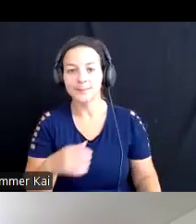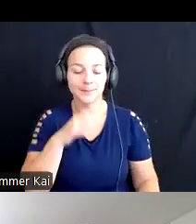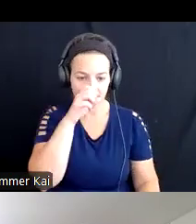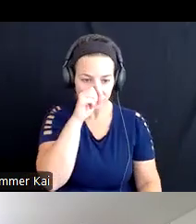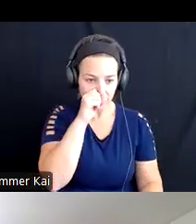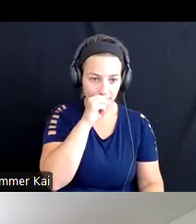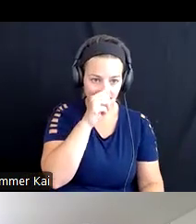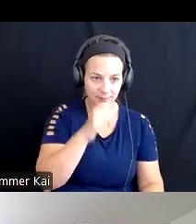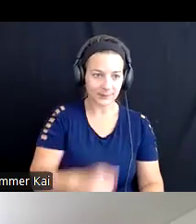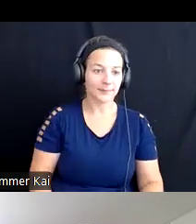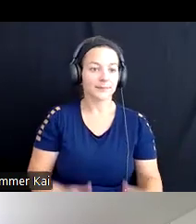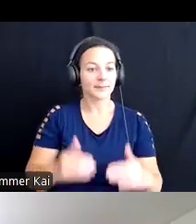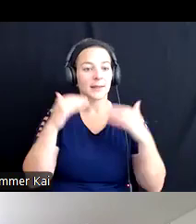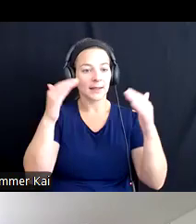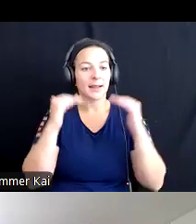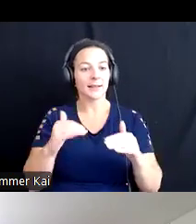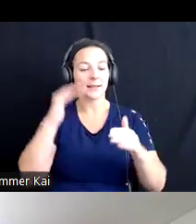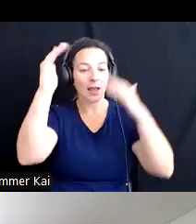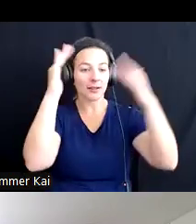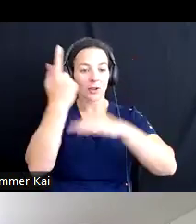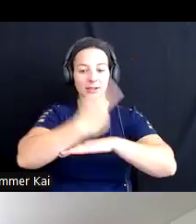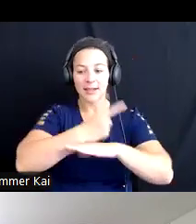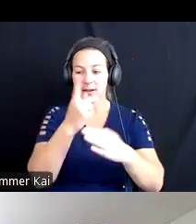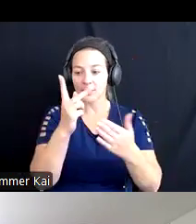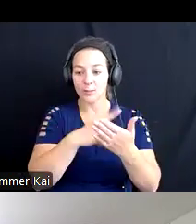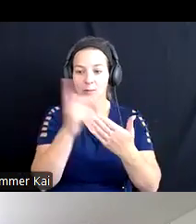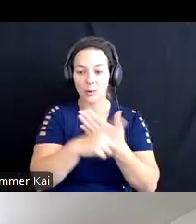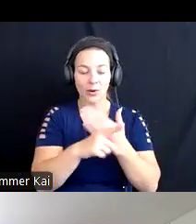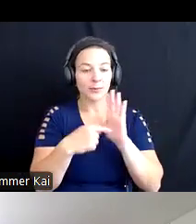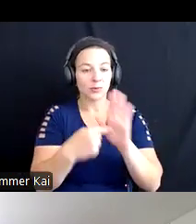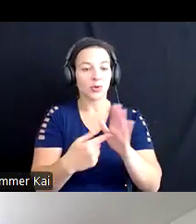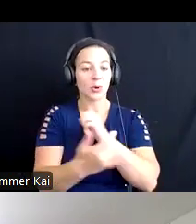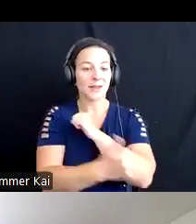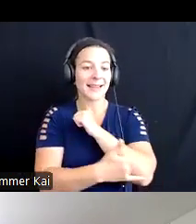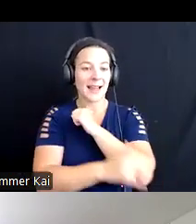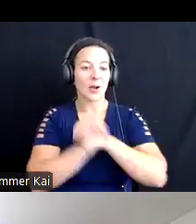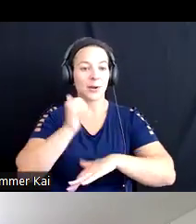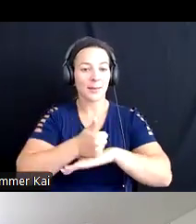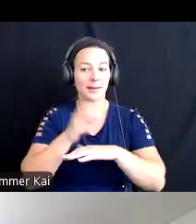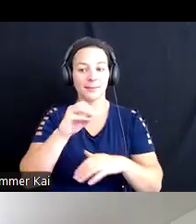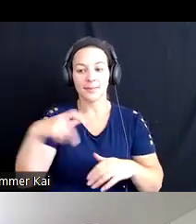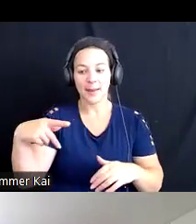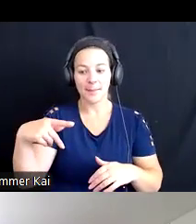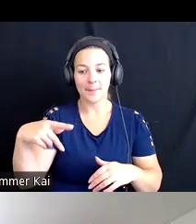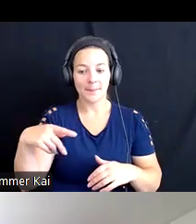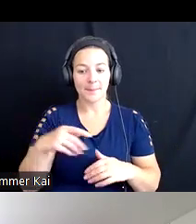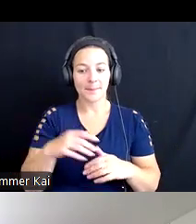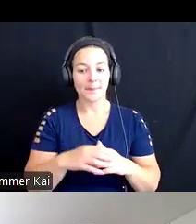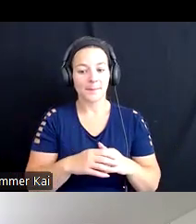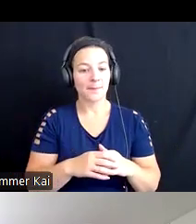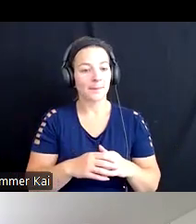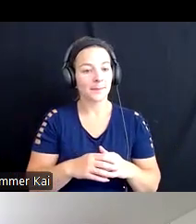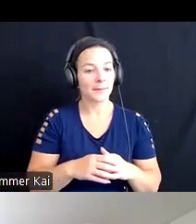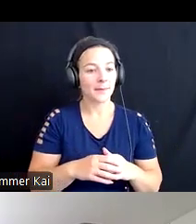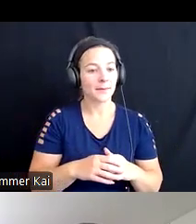Next section is adult day programs, which shows another county-based map of the adult day program facility